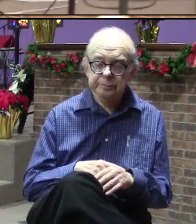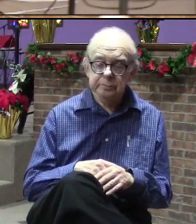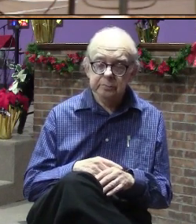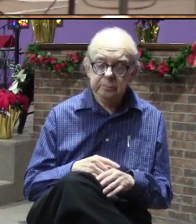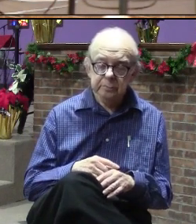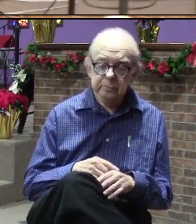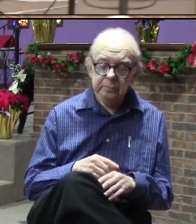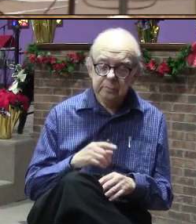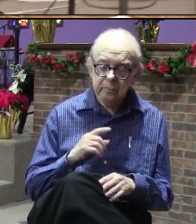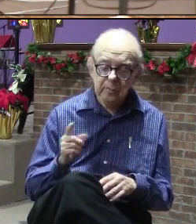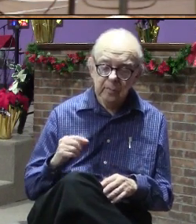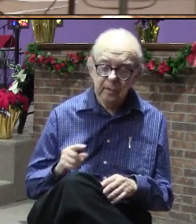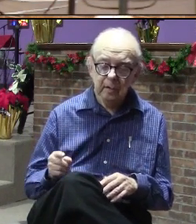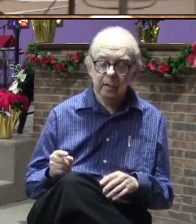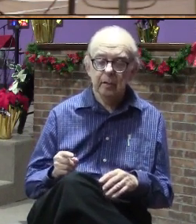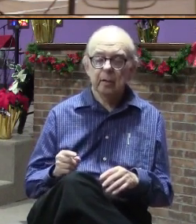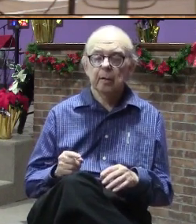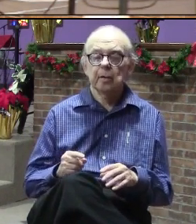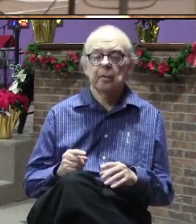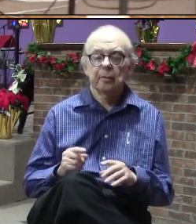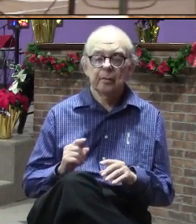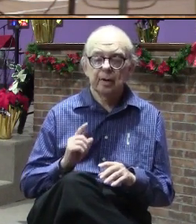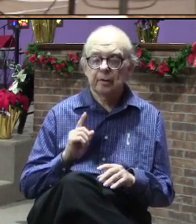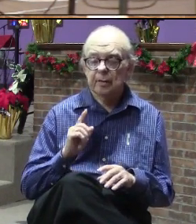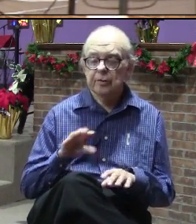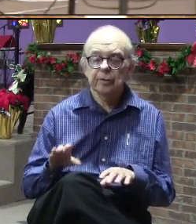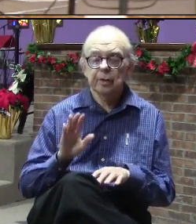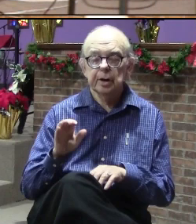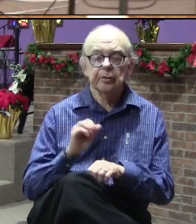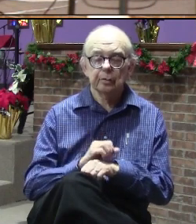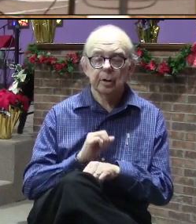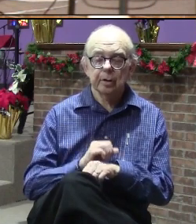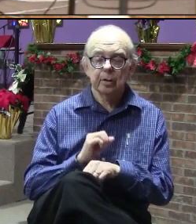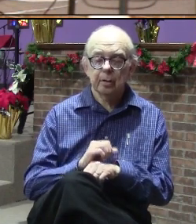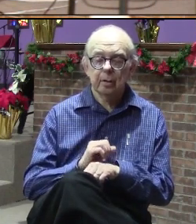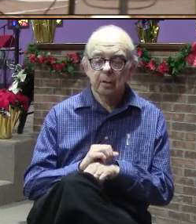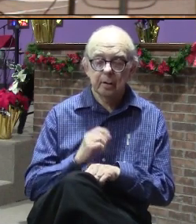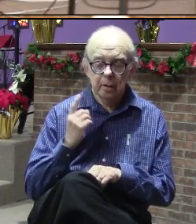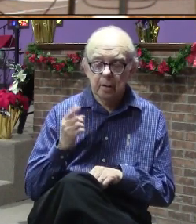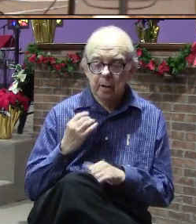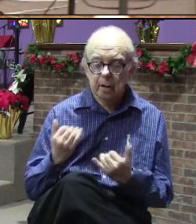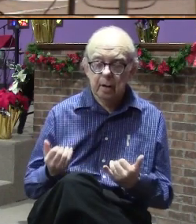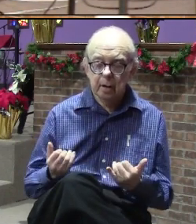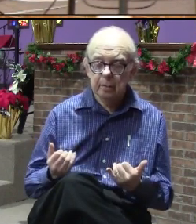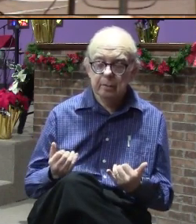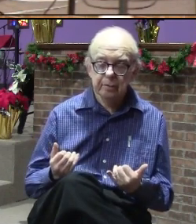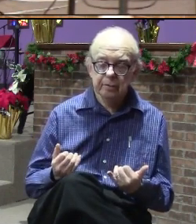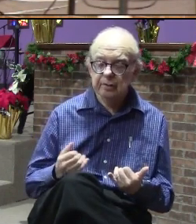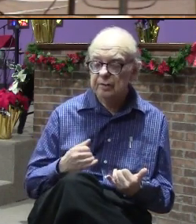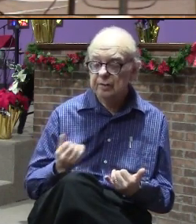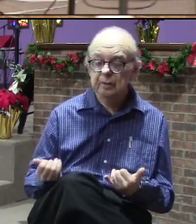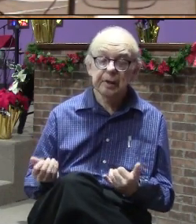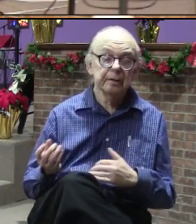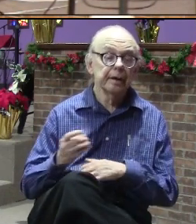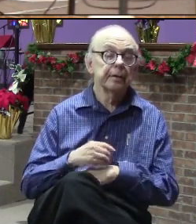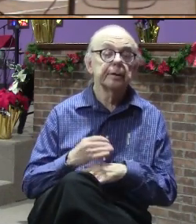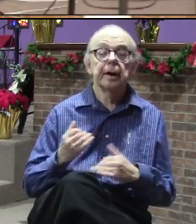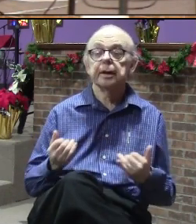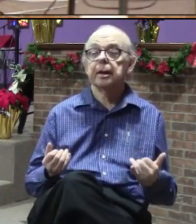He's going through all about his duties and thinking that today is just going to be another day.